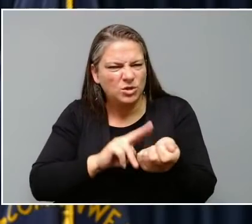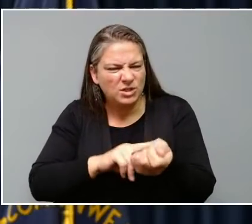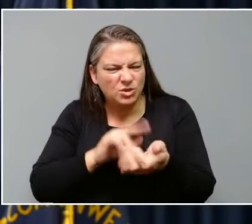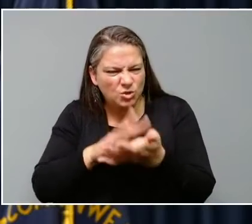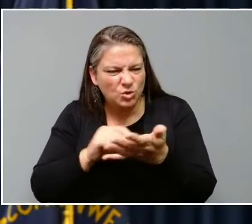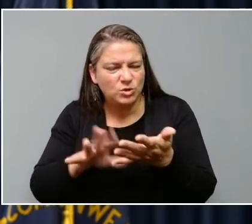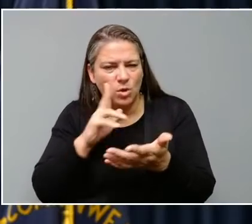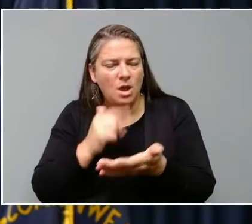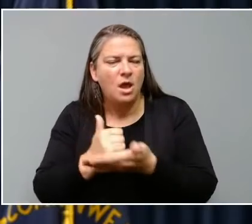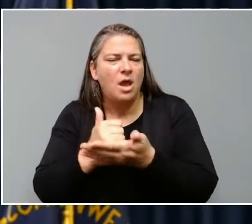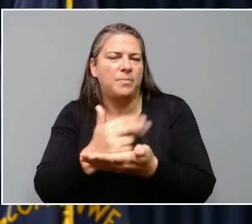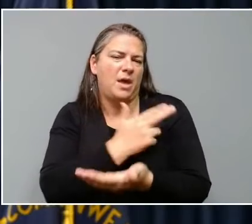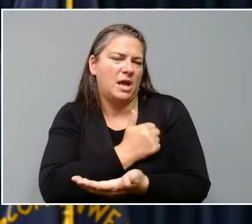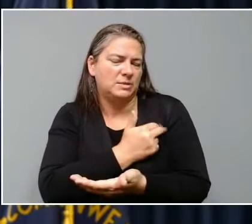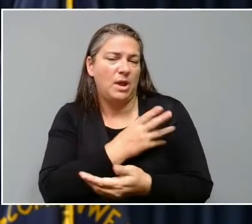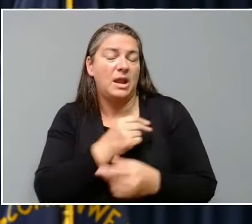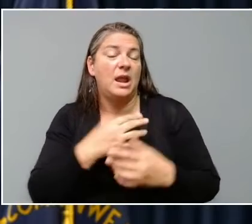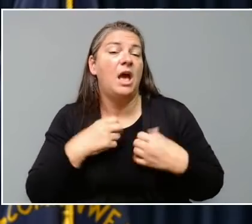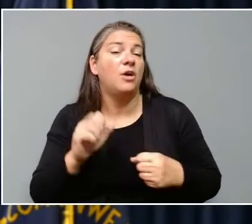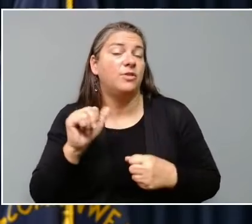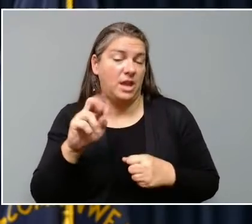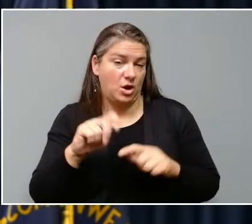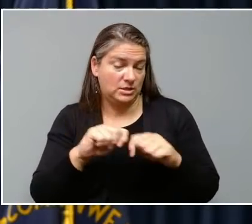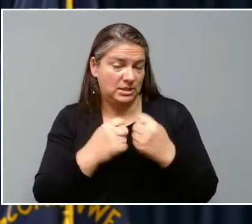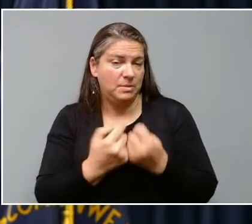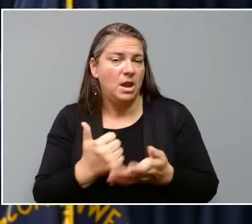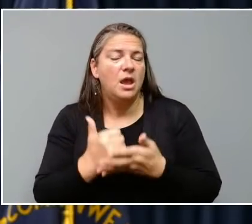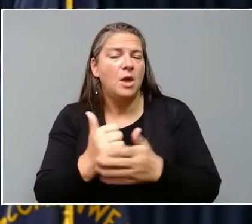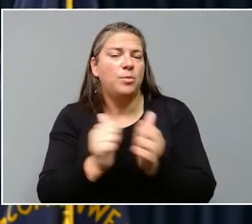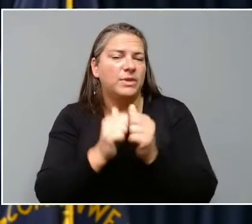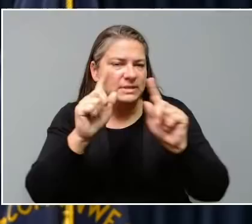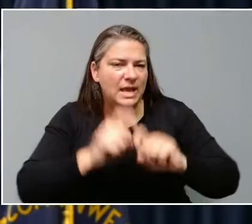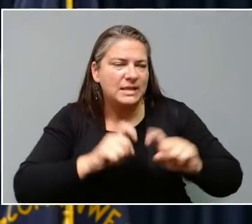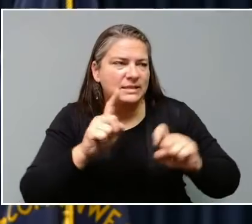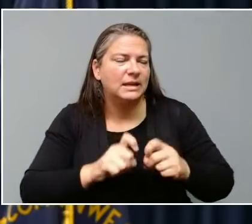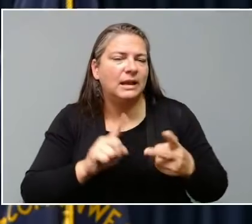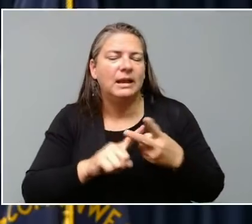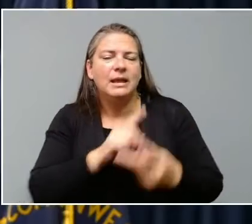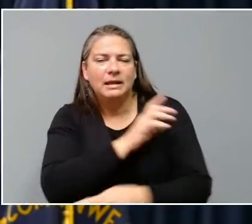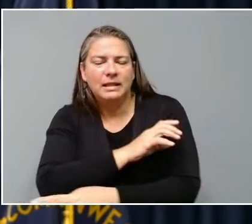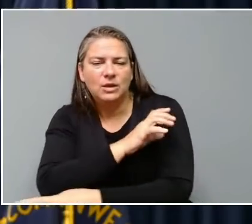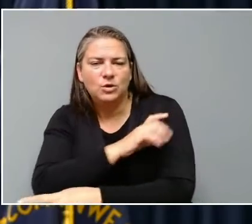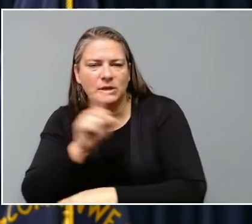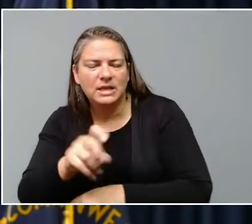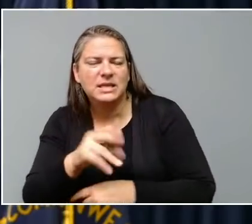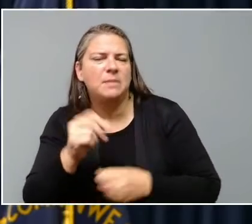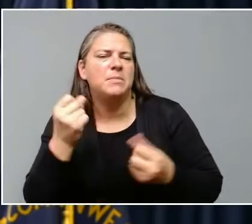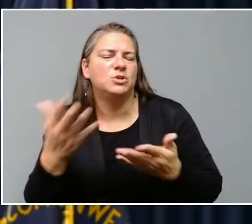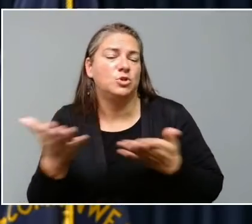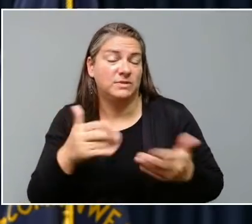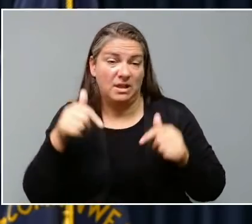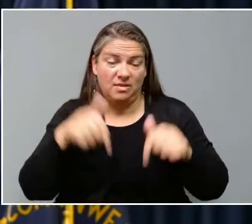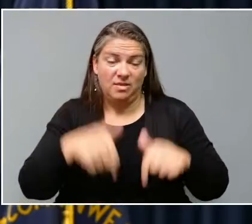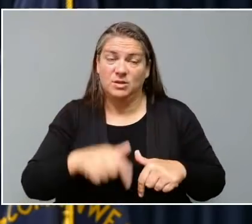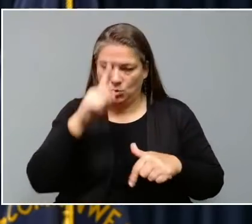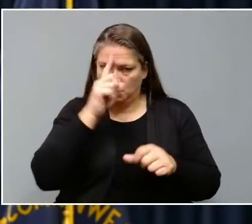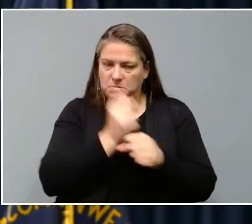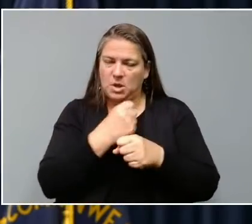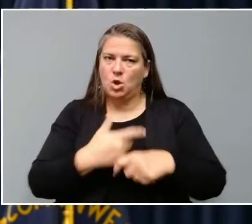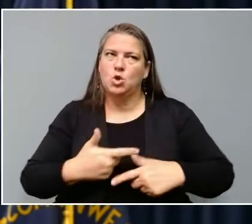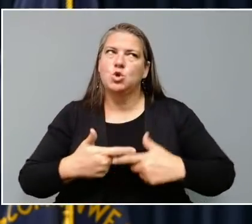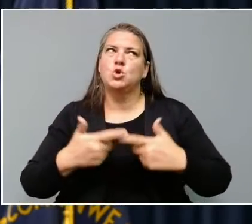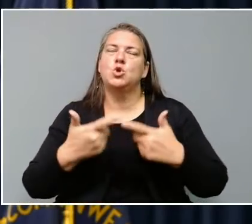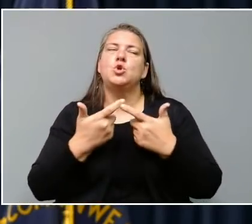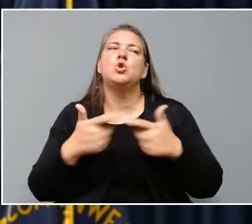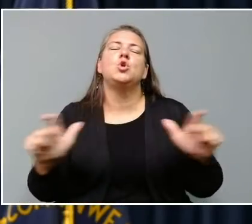healthcare teams in need by offering assistance with testing, clinical needs, and other services. This is going to make a huge difference in